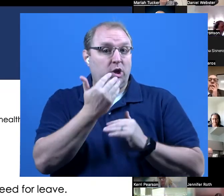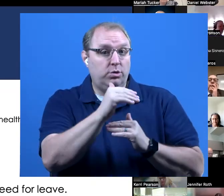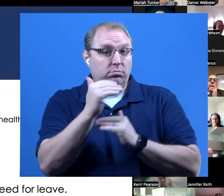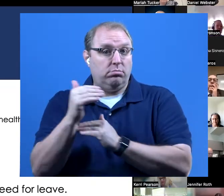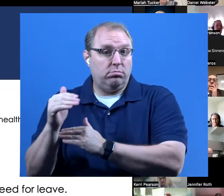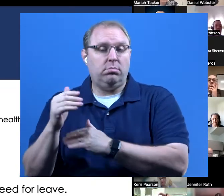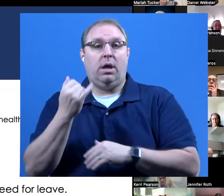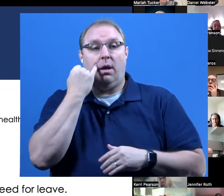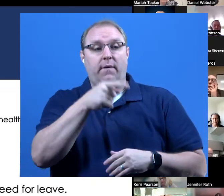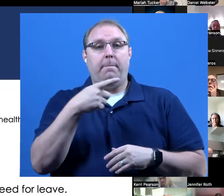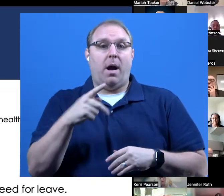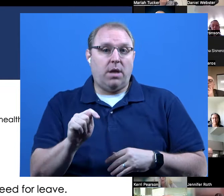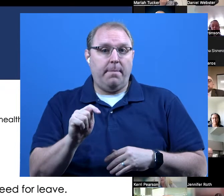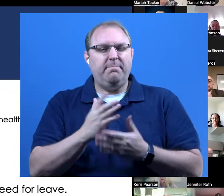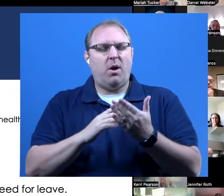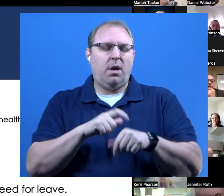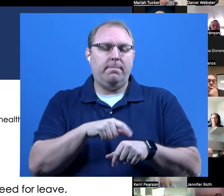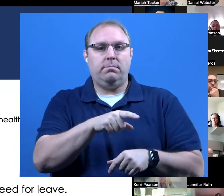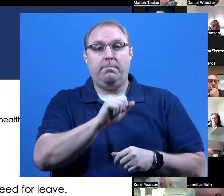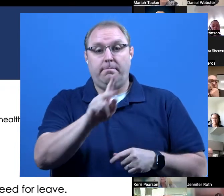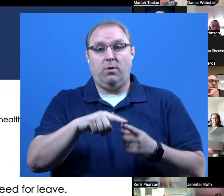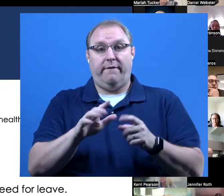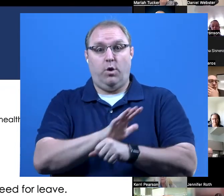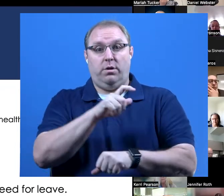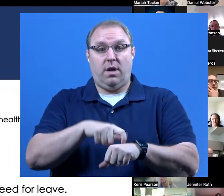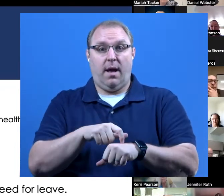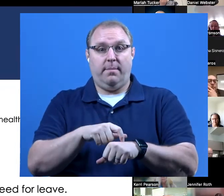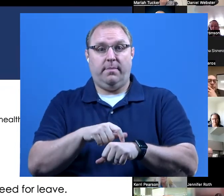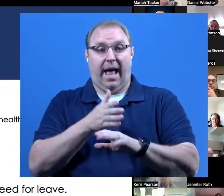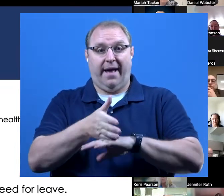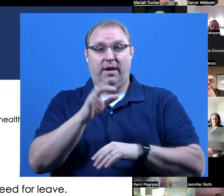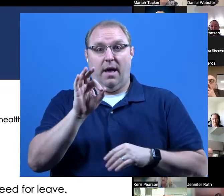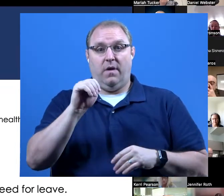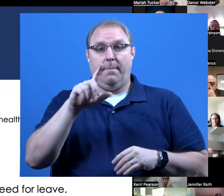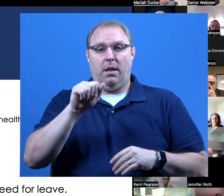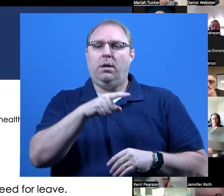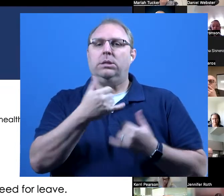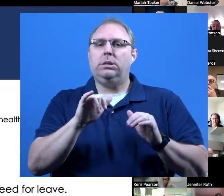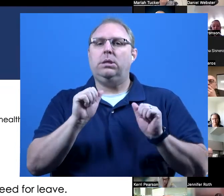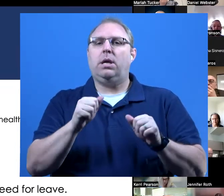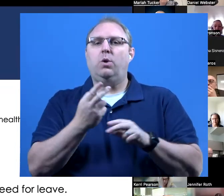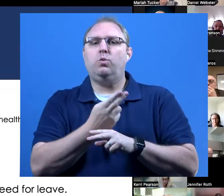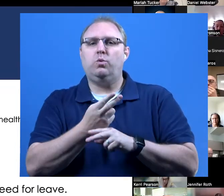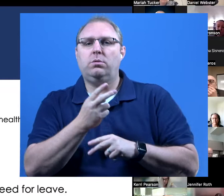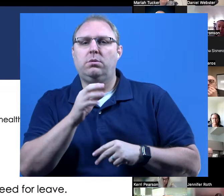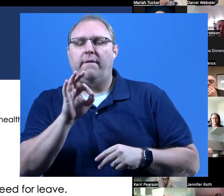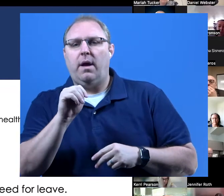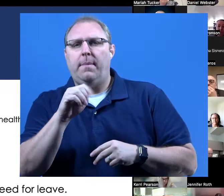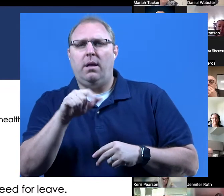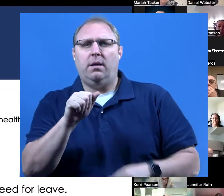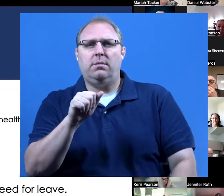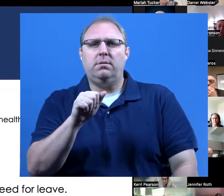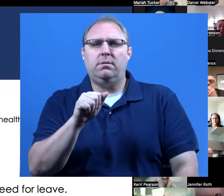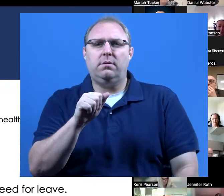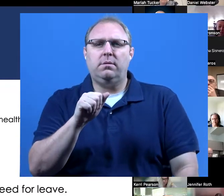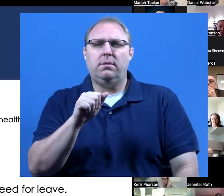some restrictions. And if someone is on a part-time schedule, as they return from full-time FMLA, they